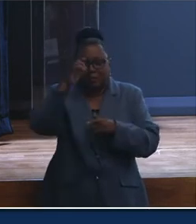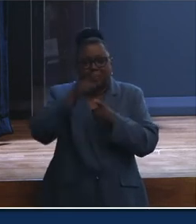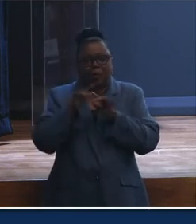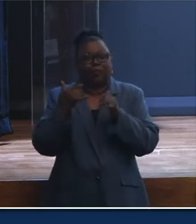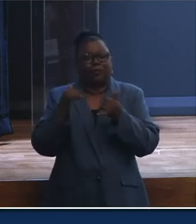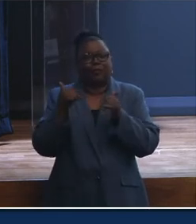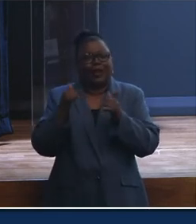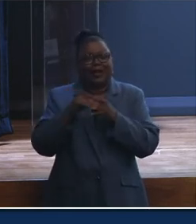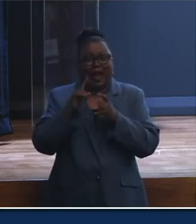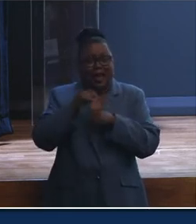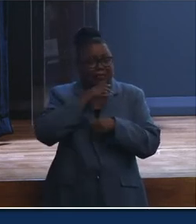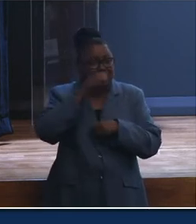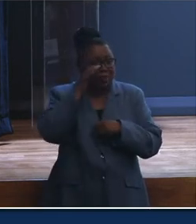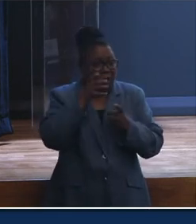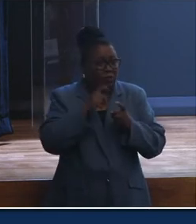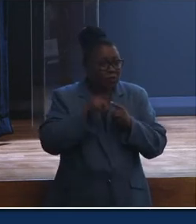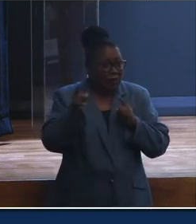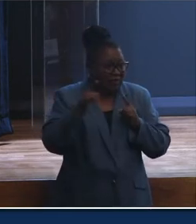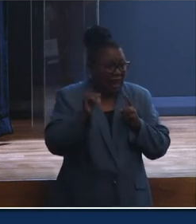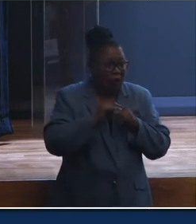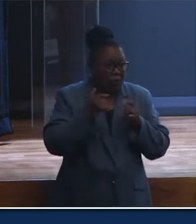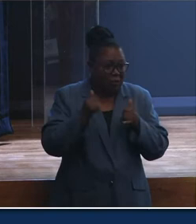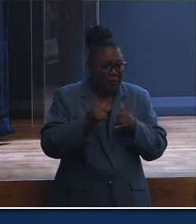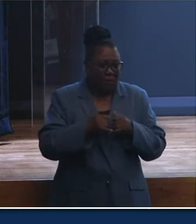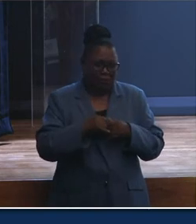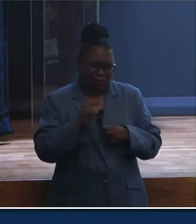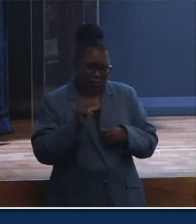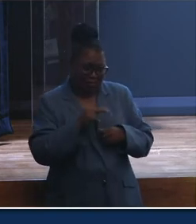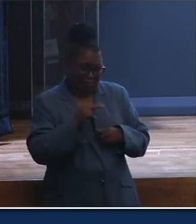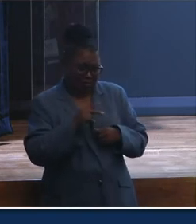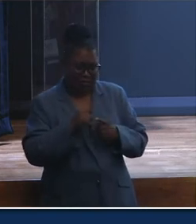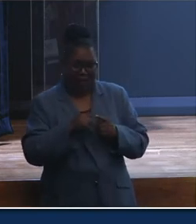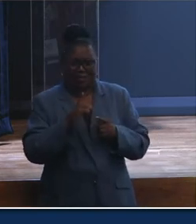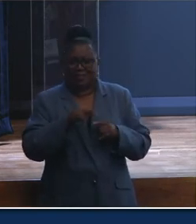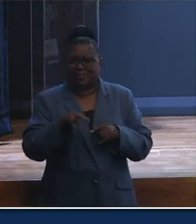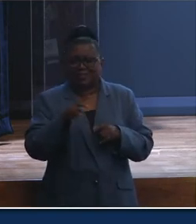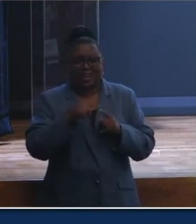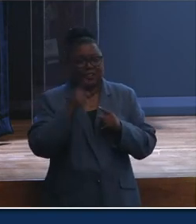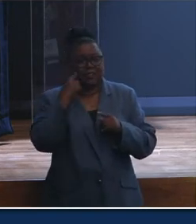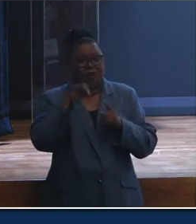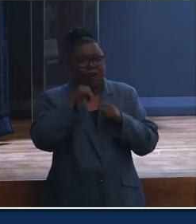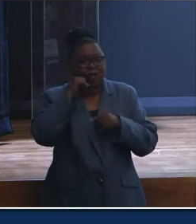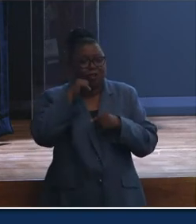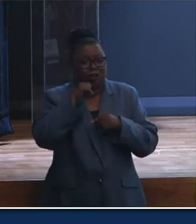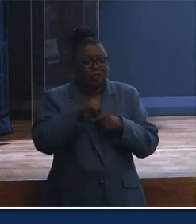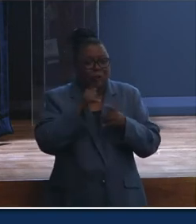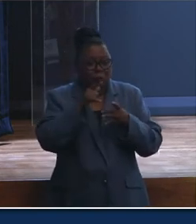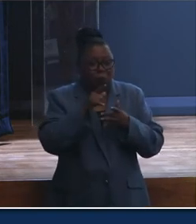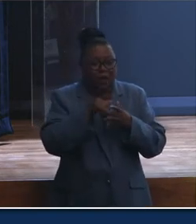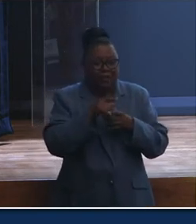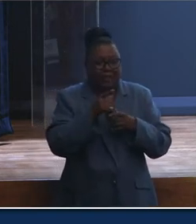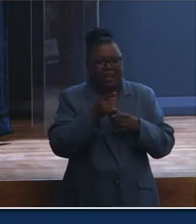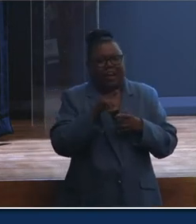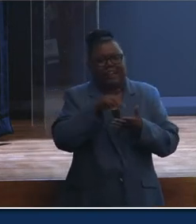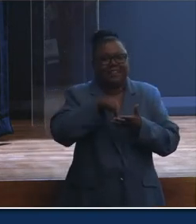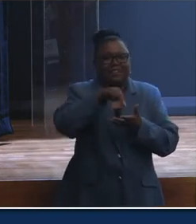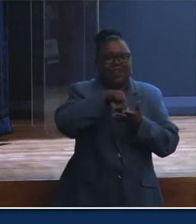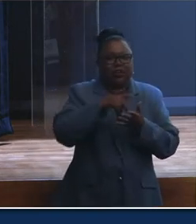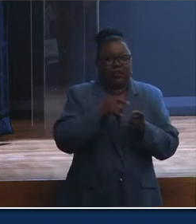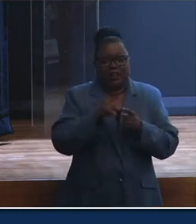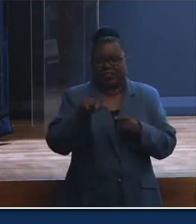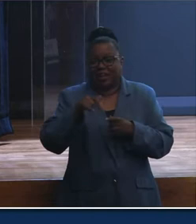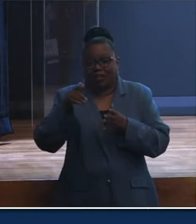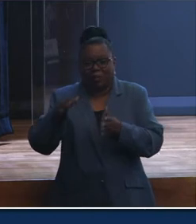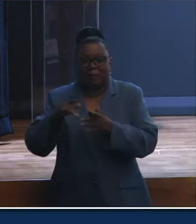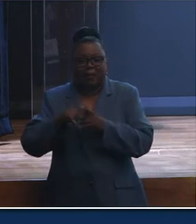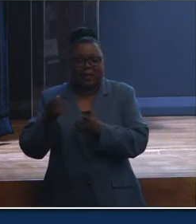play, I asked my parents, I want to do what he does. I want to play. Well, they looked around the rink, and they saw all the girls on one sheet figure skating, and they saw all the boys on the other